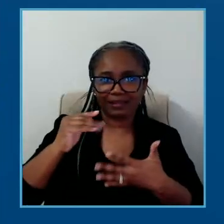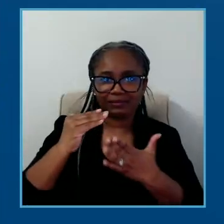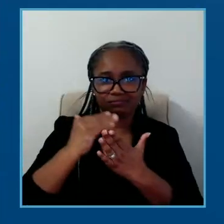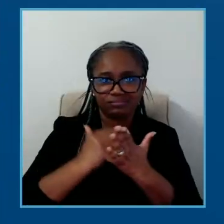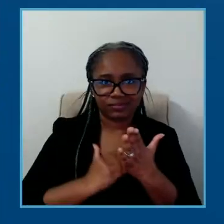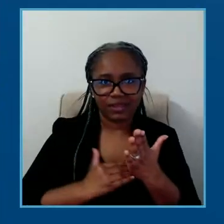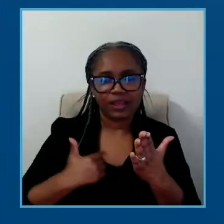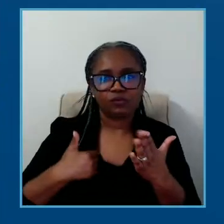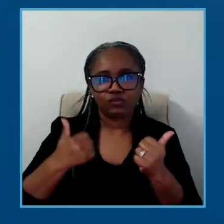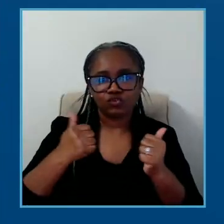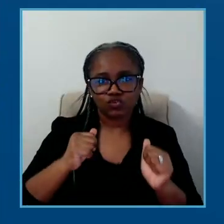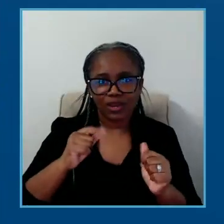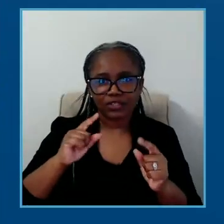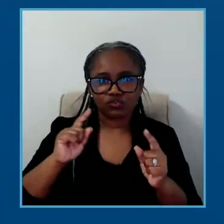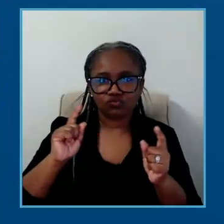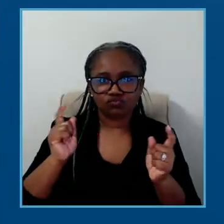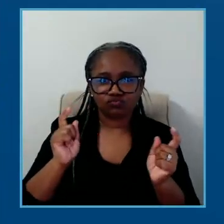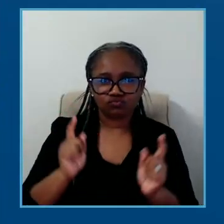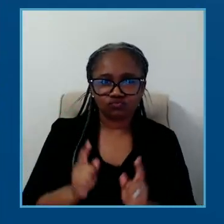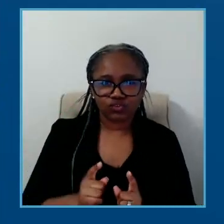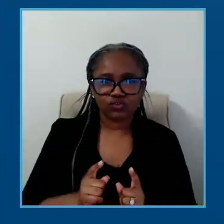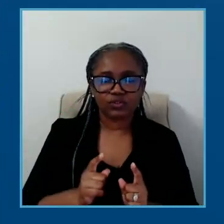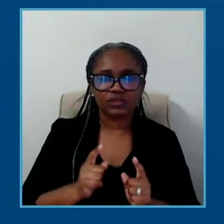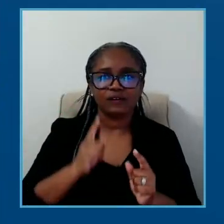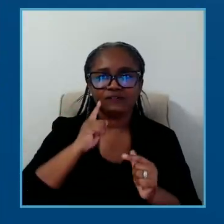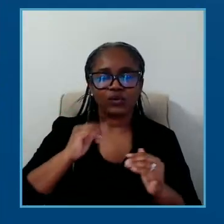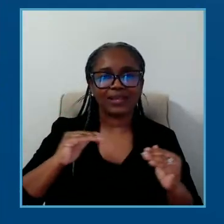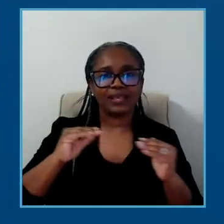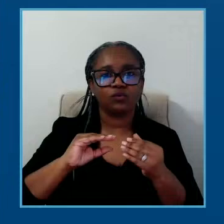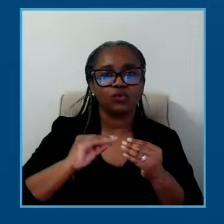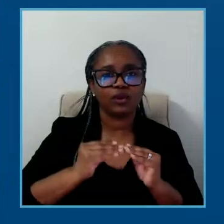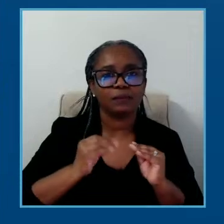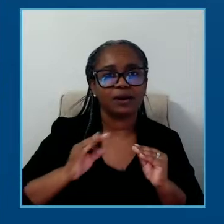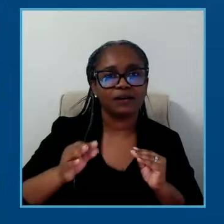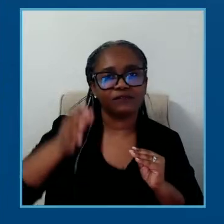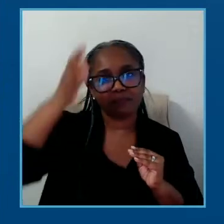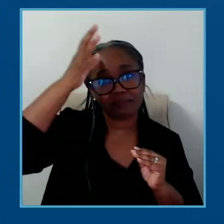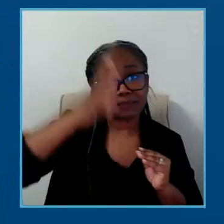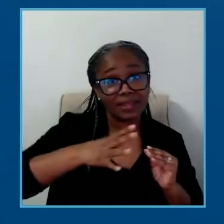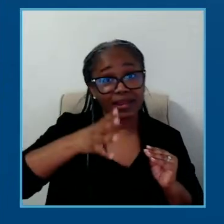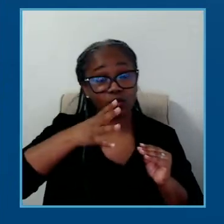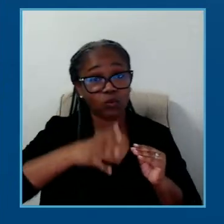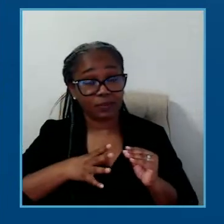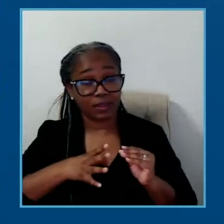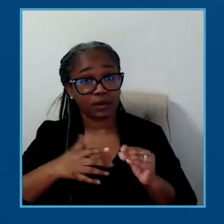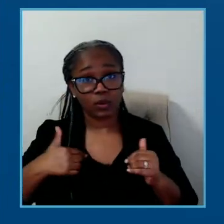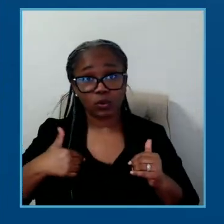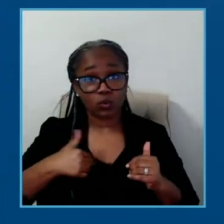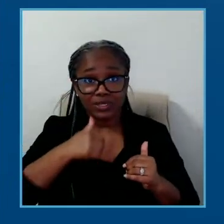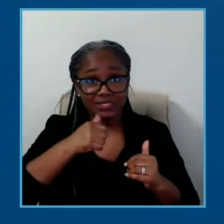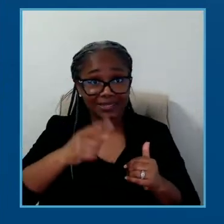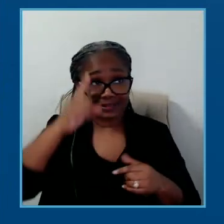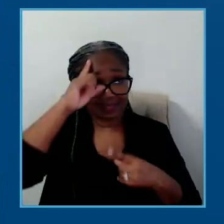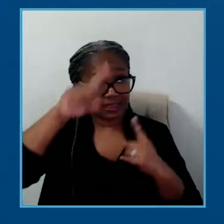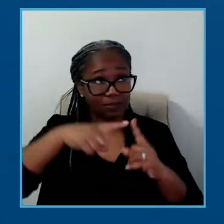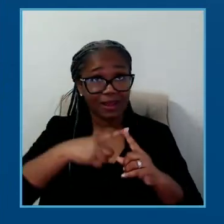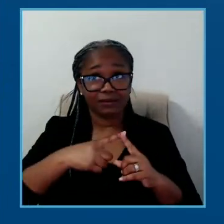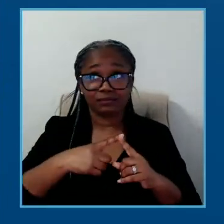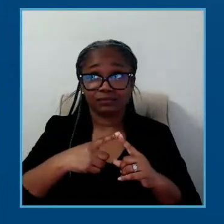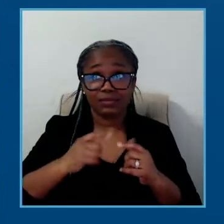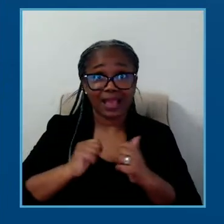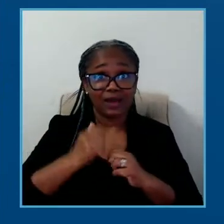and women. But I don't think we looked at how the math was going to be impacted when we left it as just two